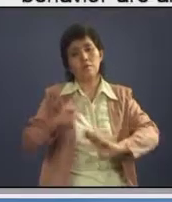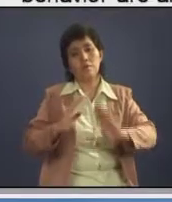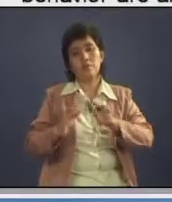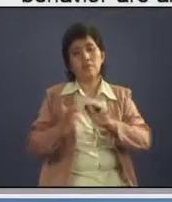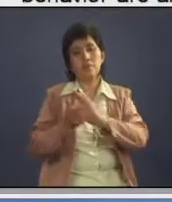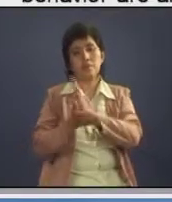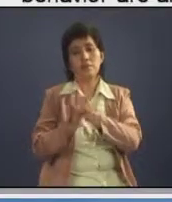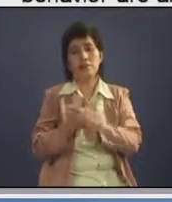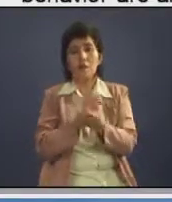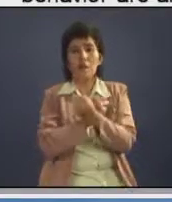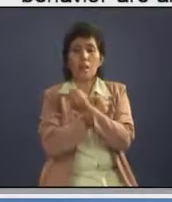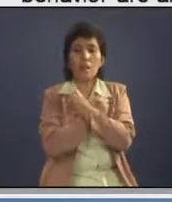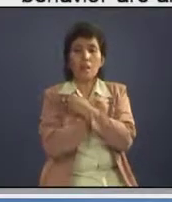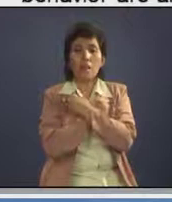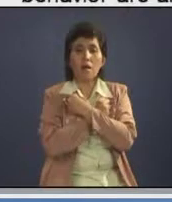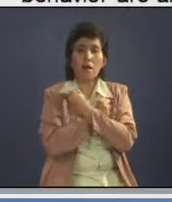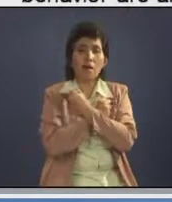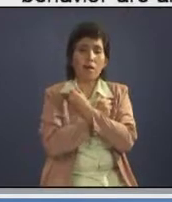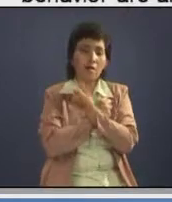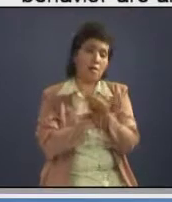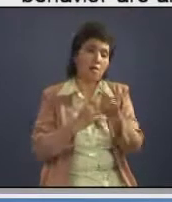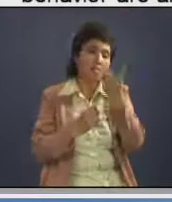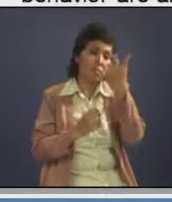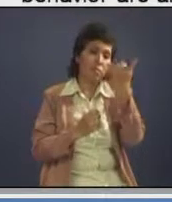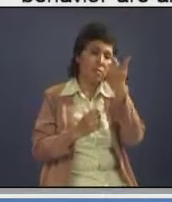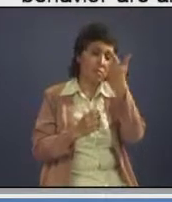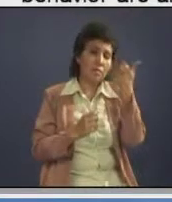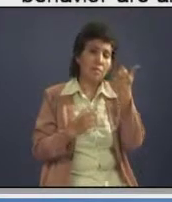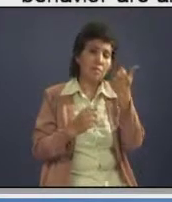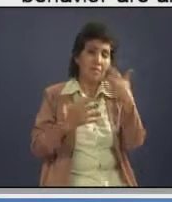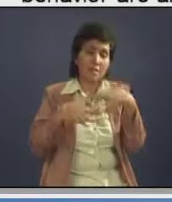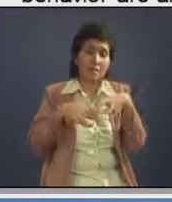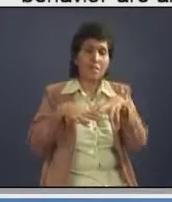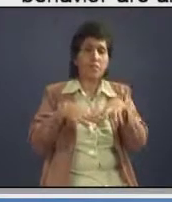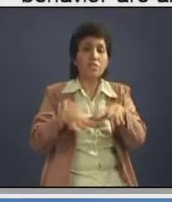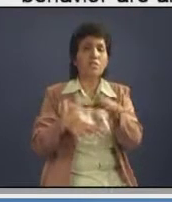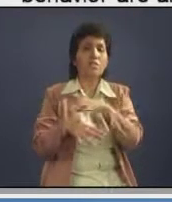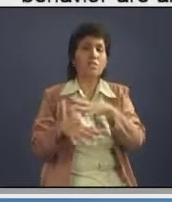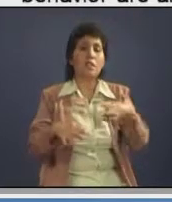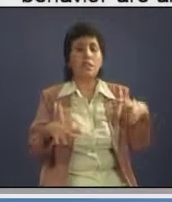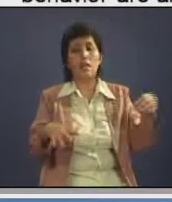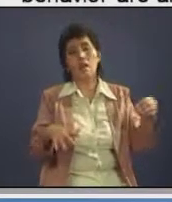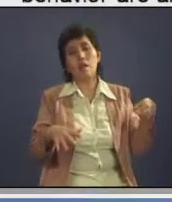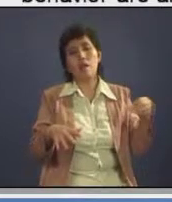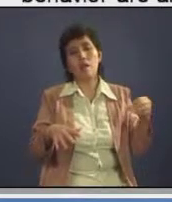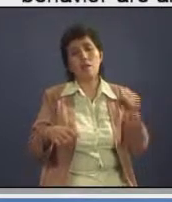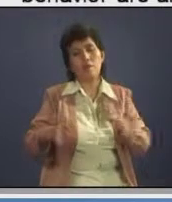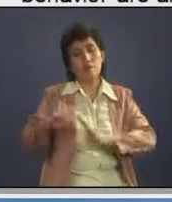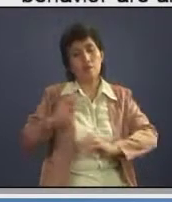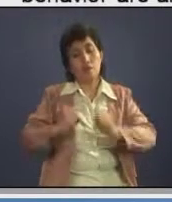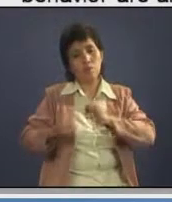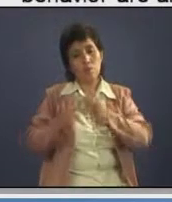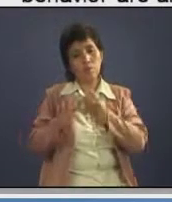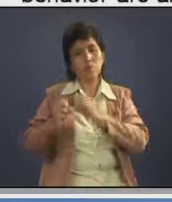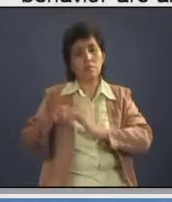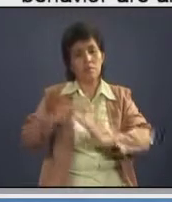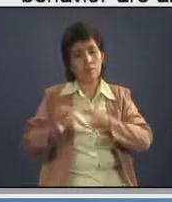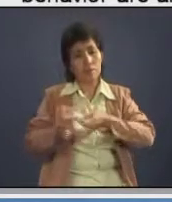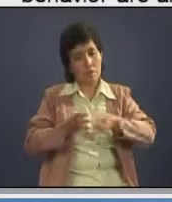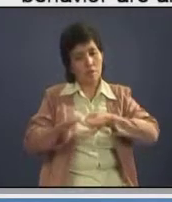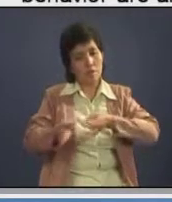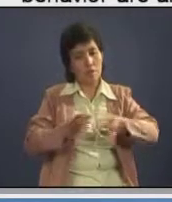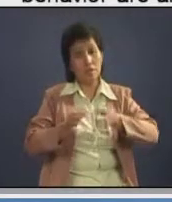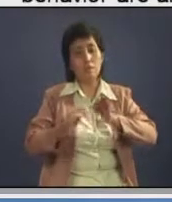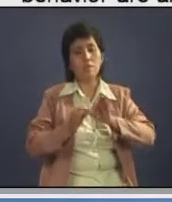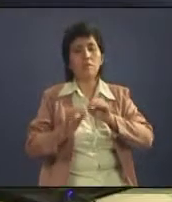subjects such as love, factors affecting attraction, and prosocial behaviours are also